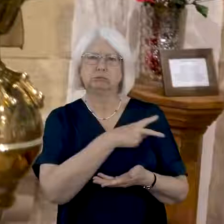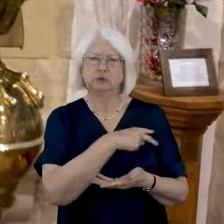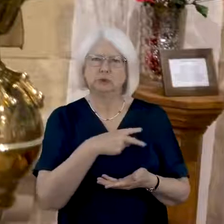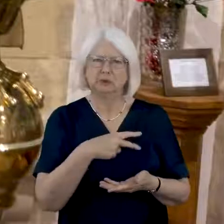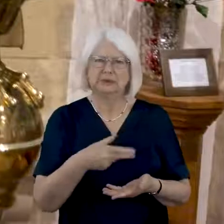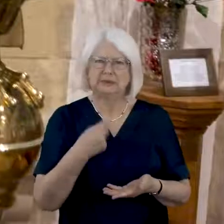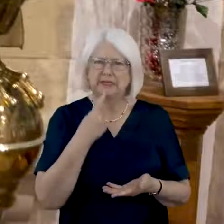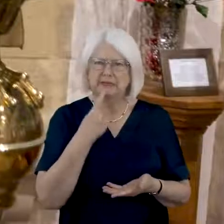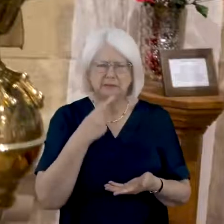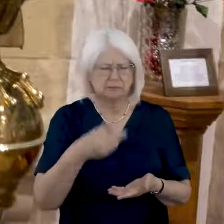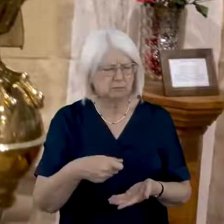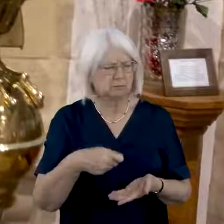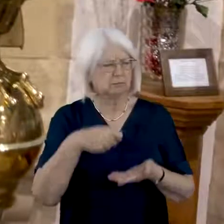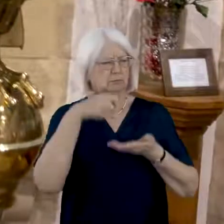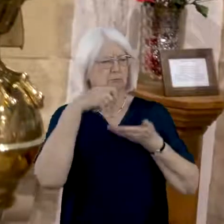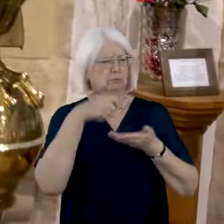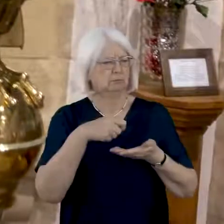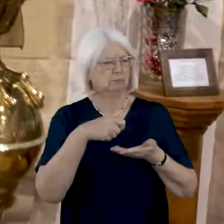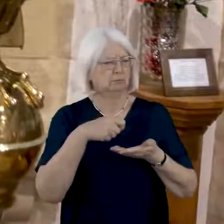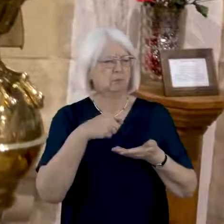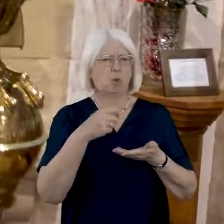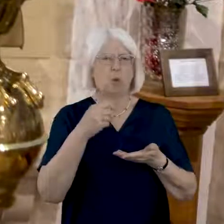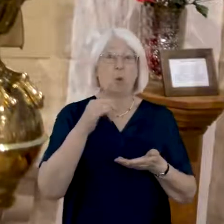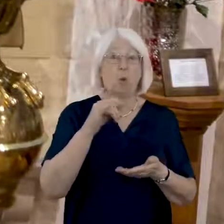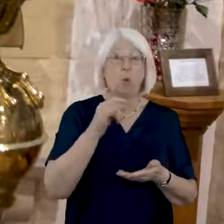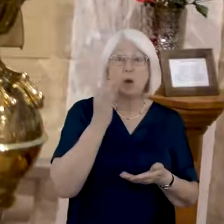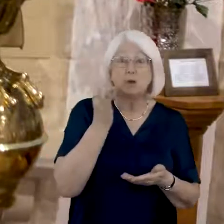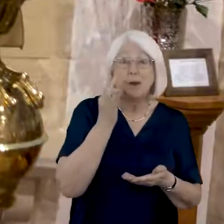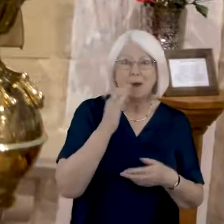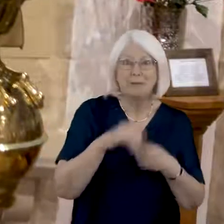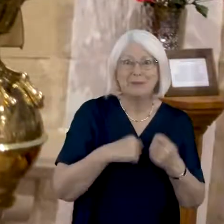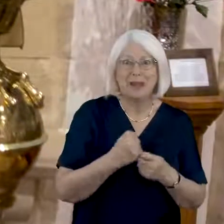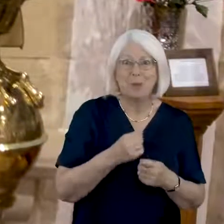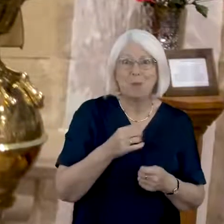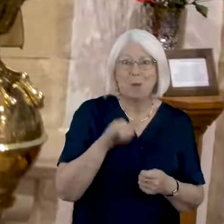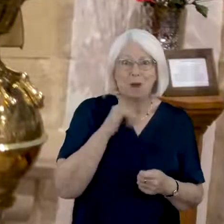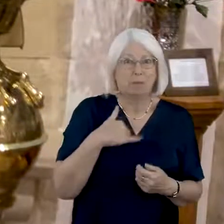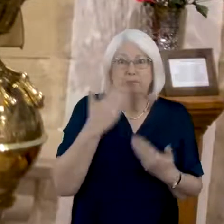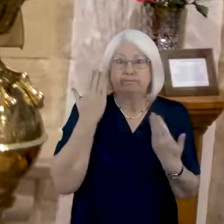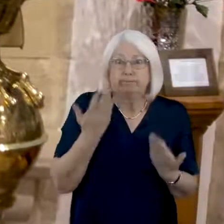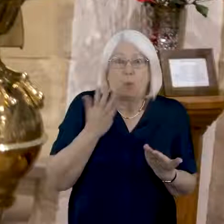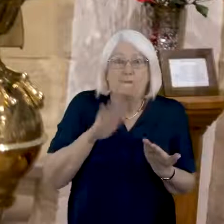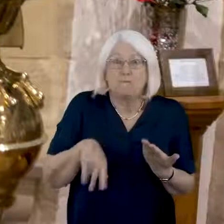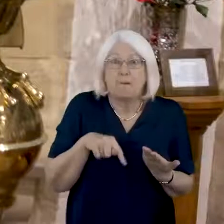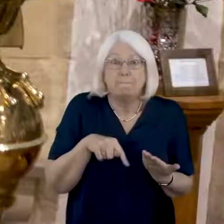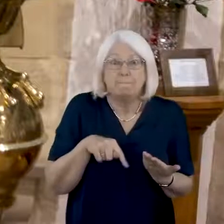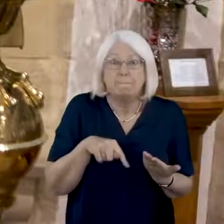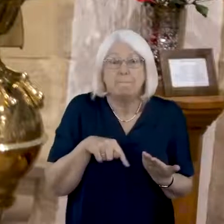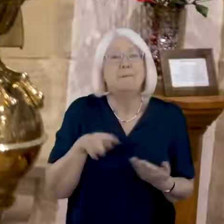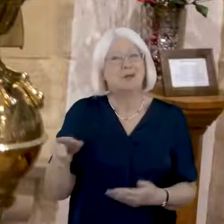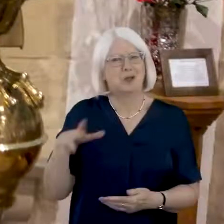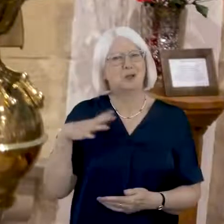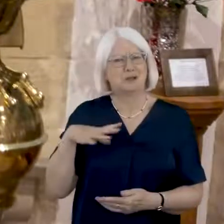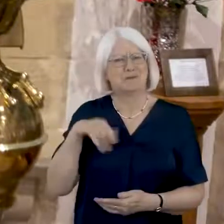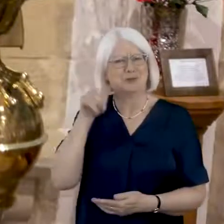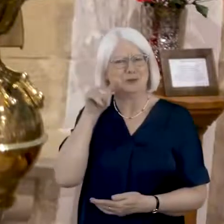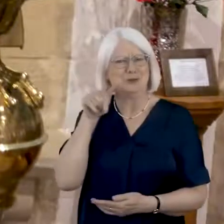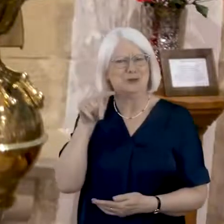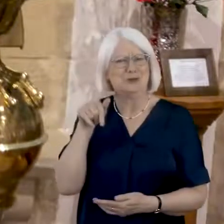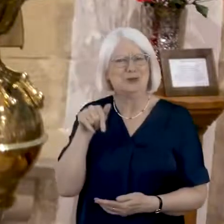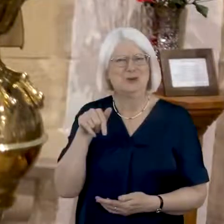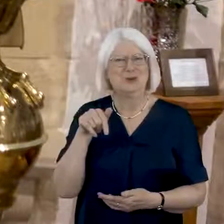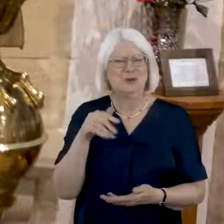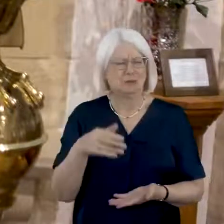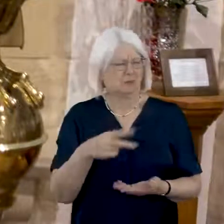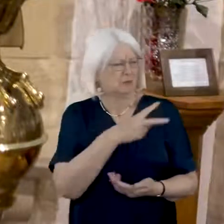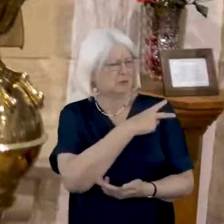become wine, and did not know where it came from, though the servants who had drawn the water knew, the